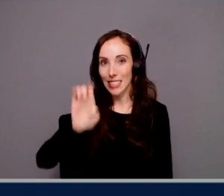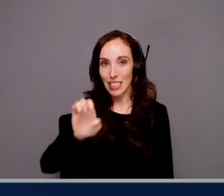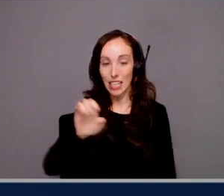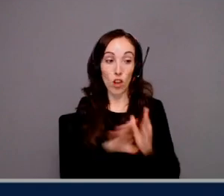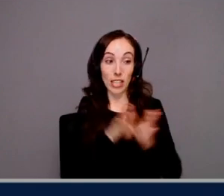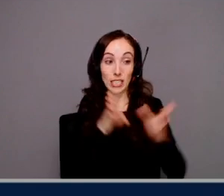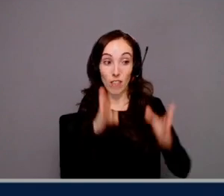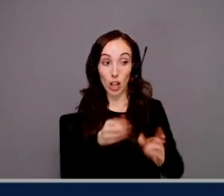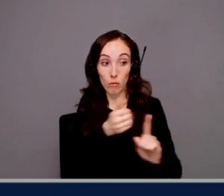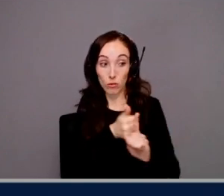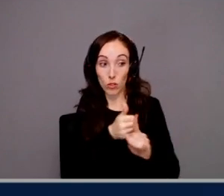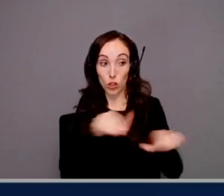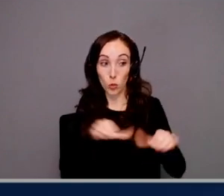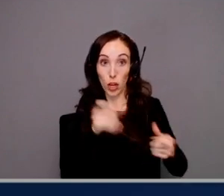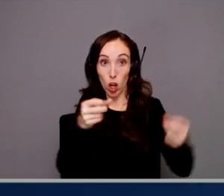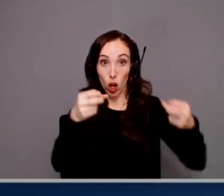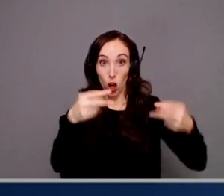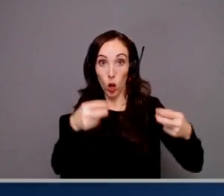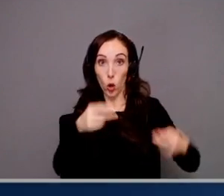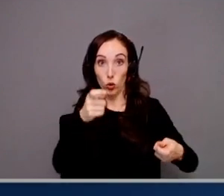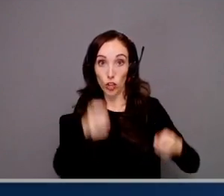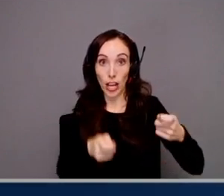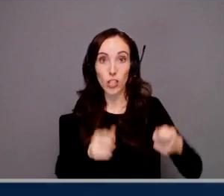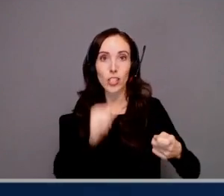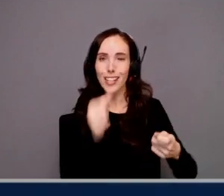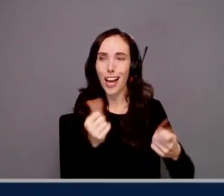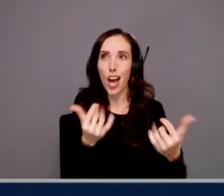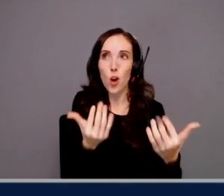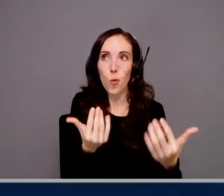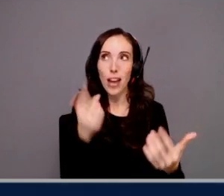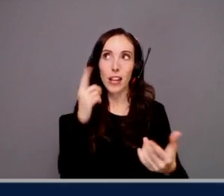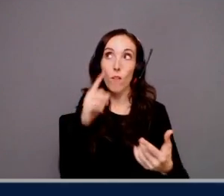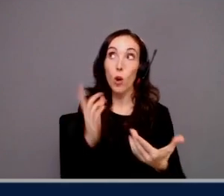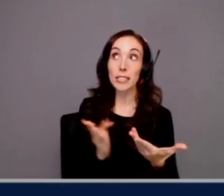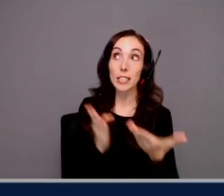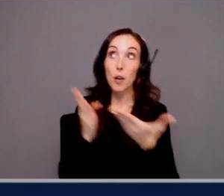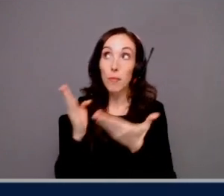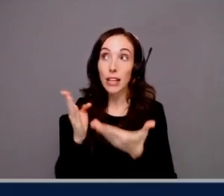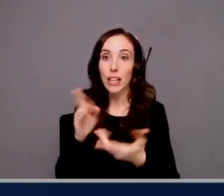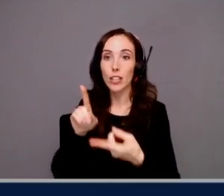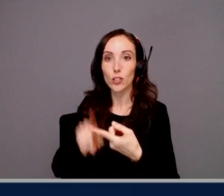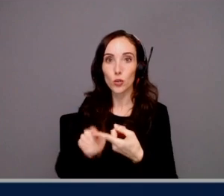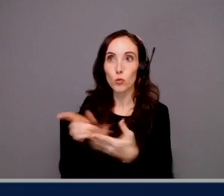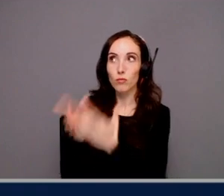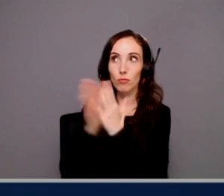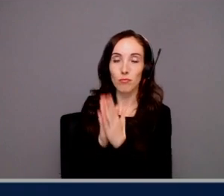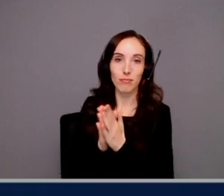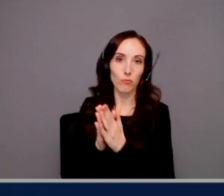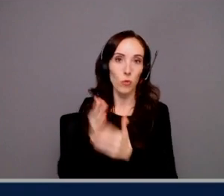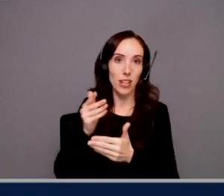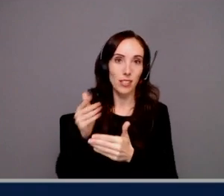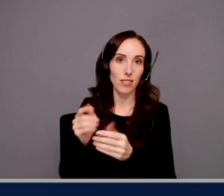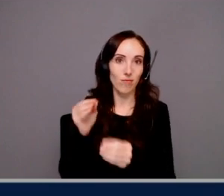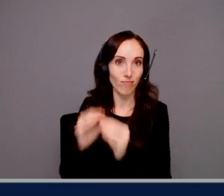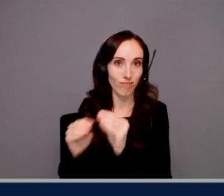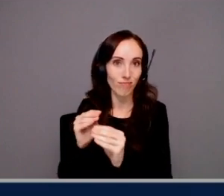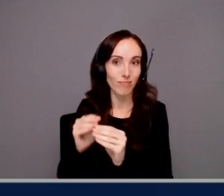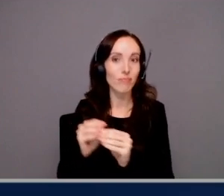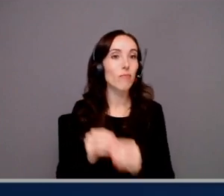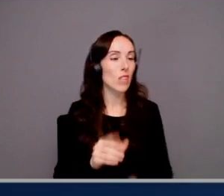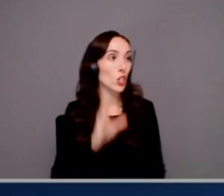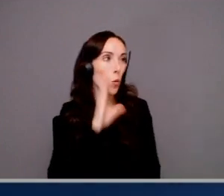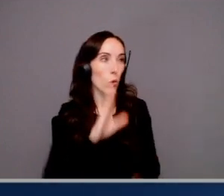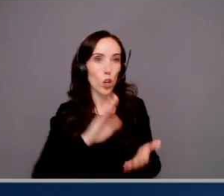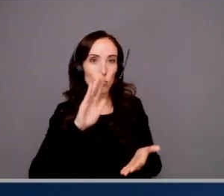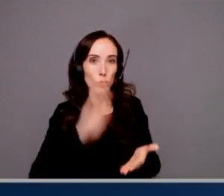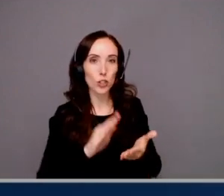code change and not have to wait until you submit the code through a merge request. So it kind of lessens the number of times that you